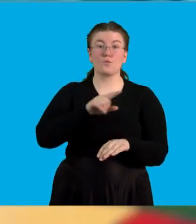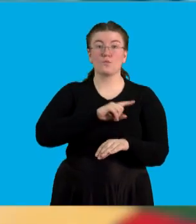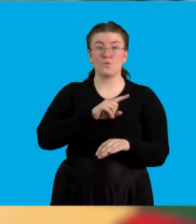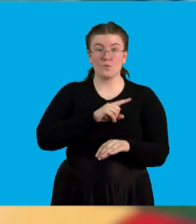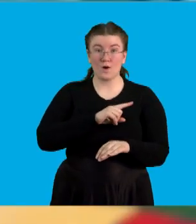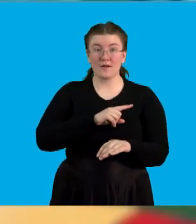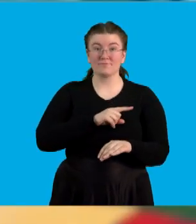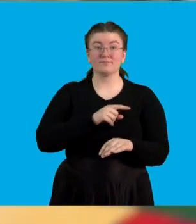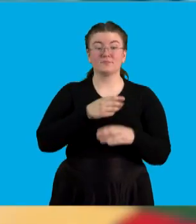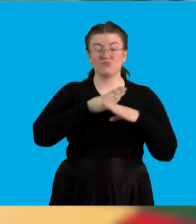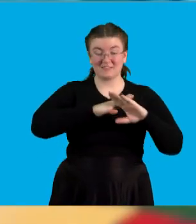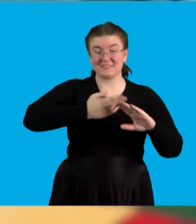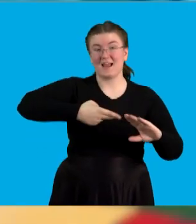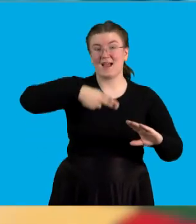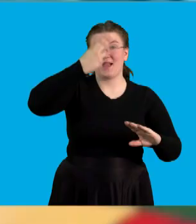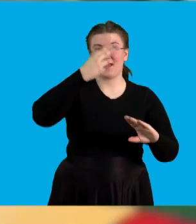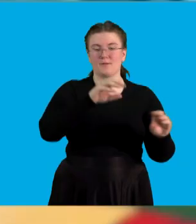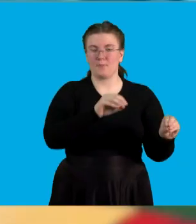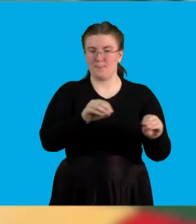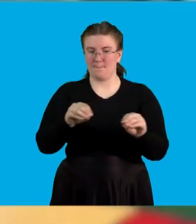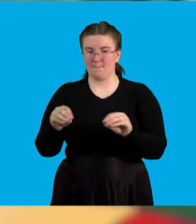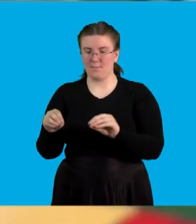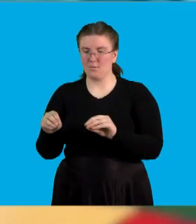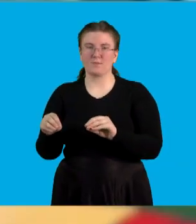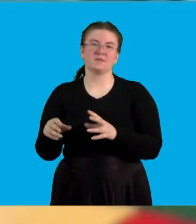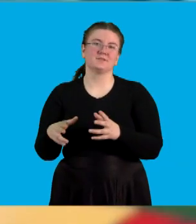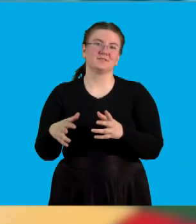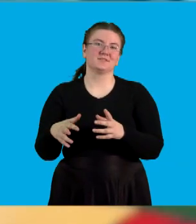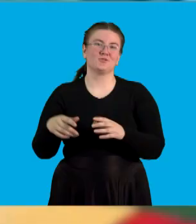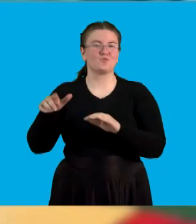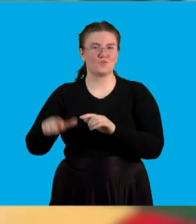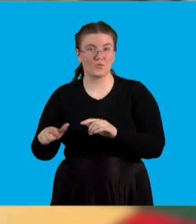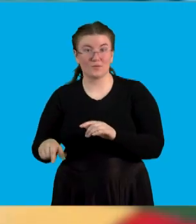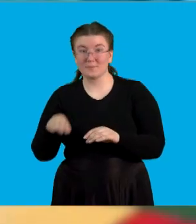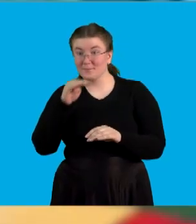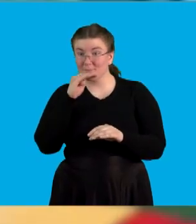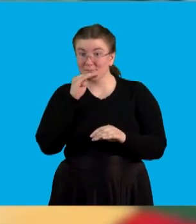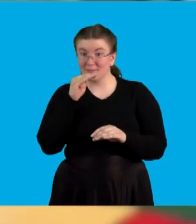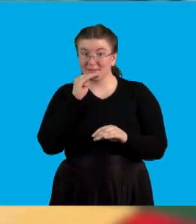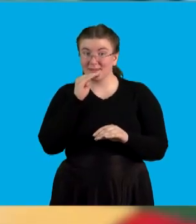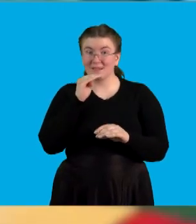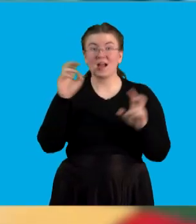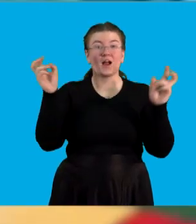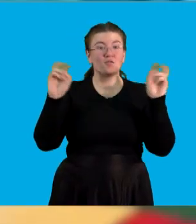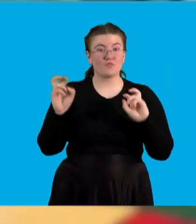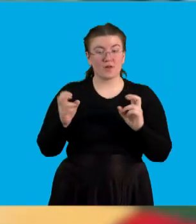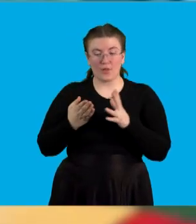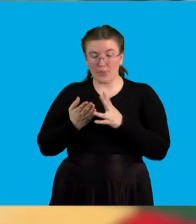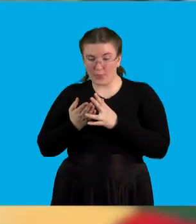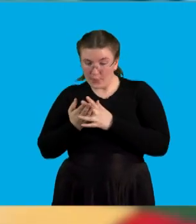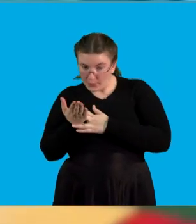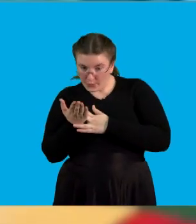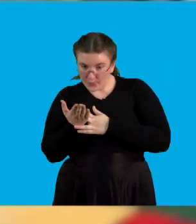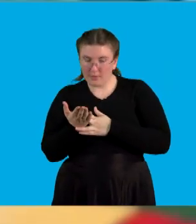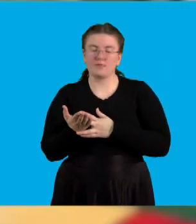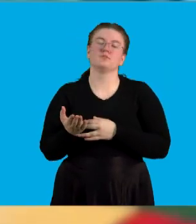of the movement of that electric current is going to be high, meaning that the current that will be passing through that resistance is going to be